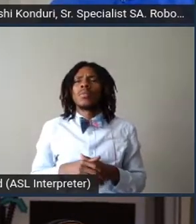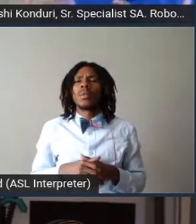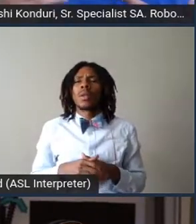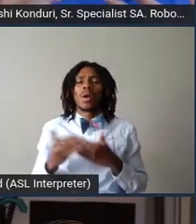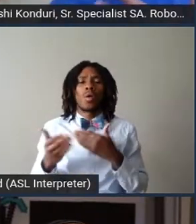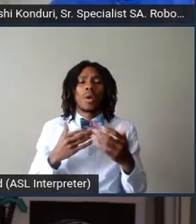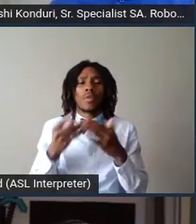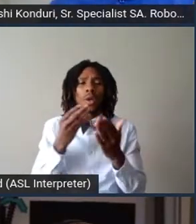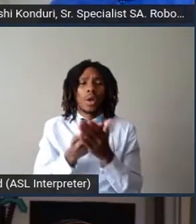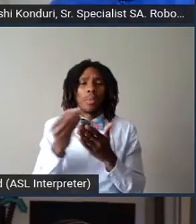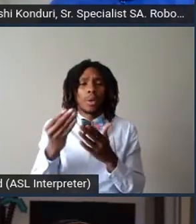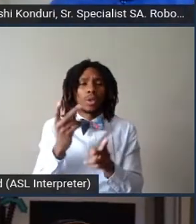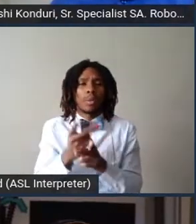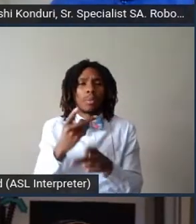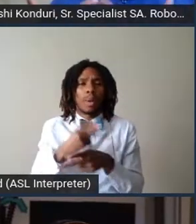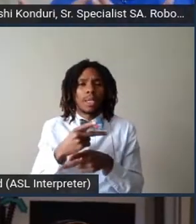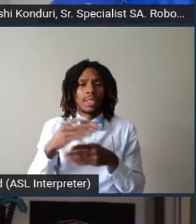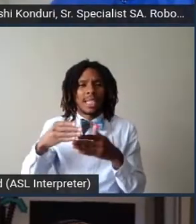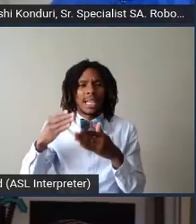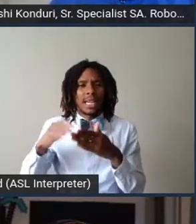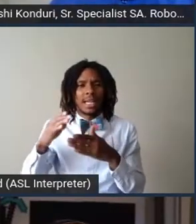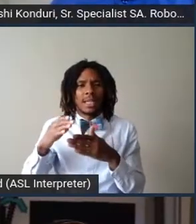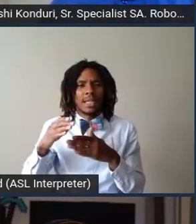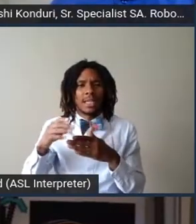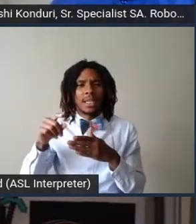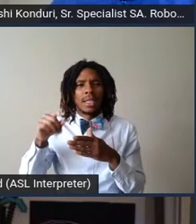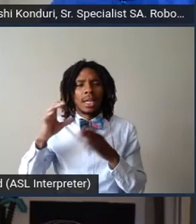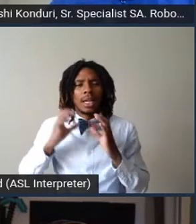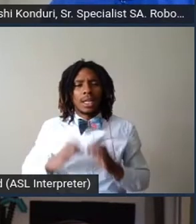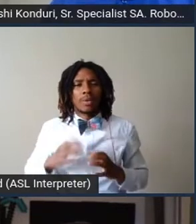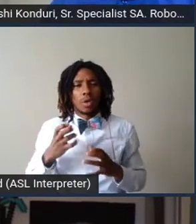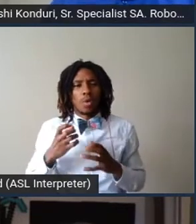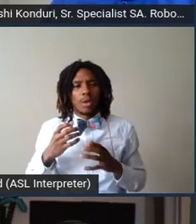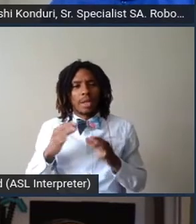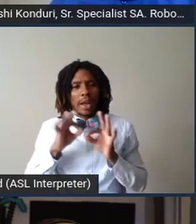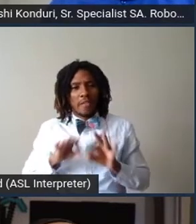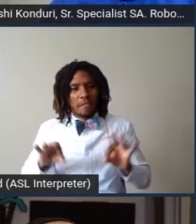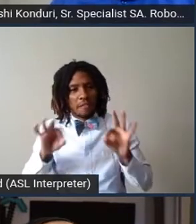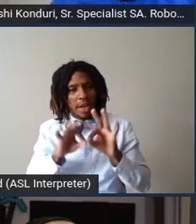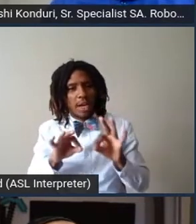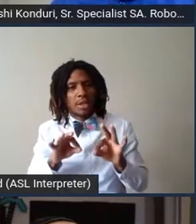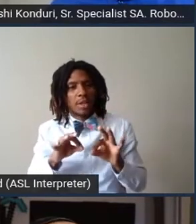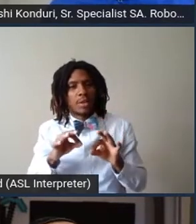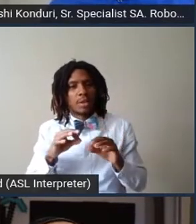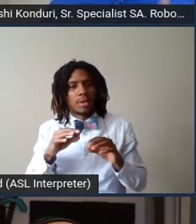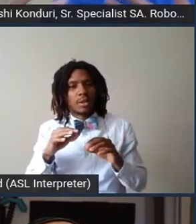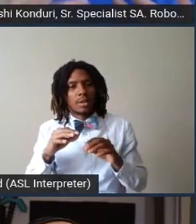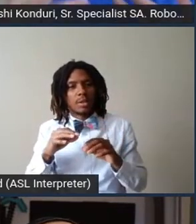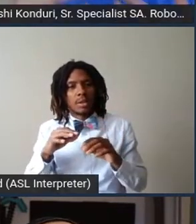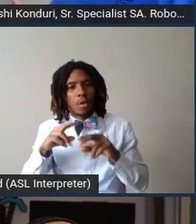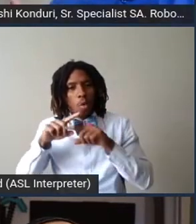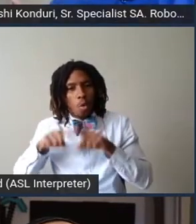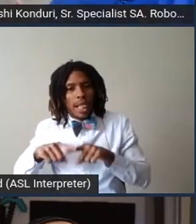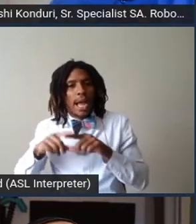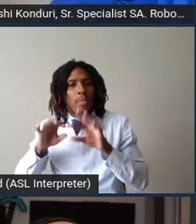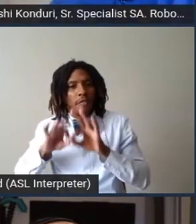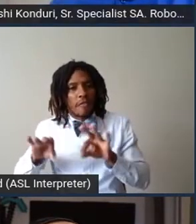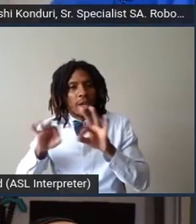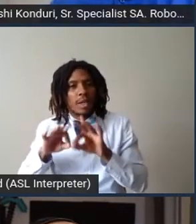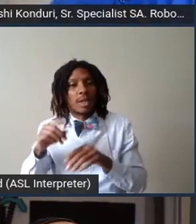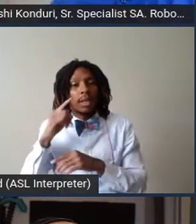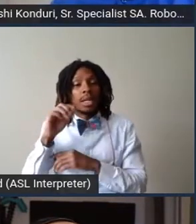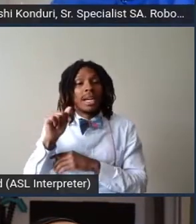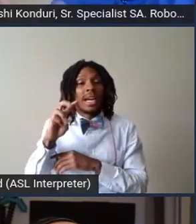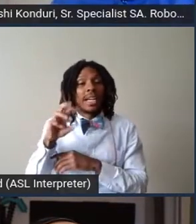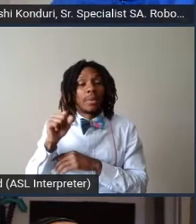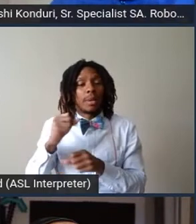purchase a product as the end customer, you'd like to get value out of it, and you'd like to get value out of it reliably. Now, if we as AWS make